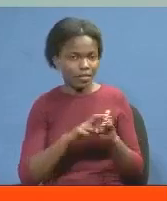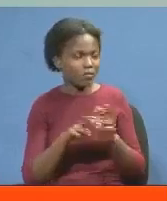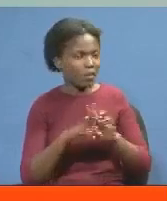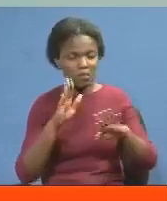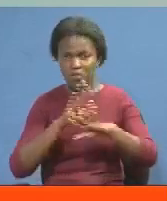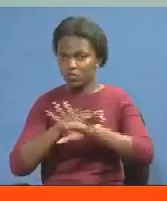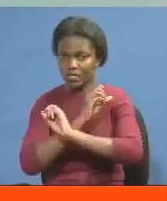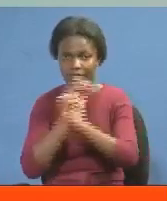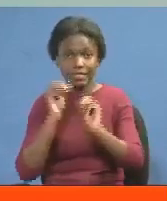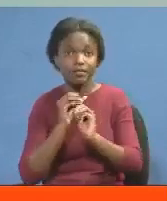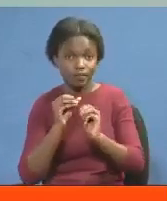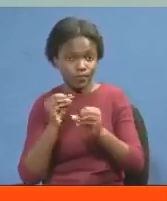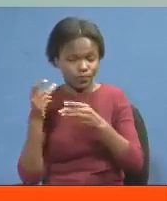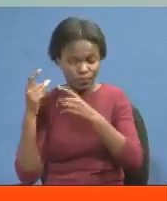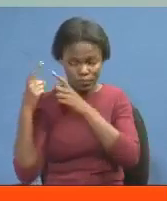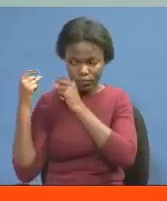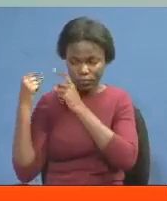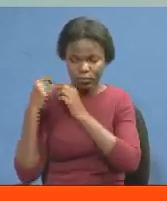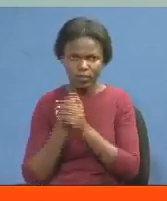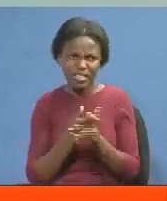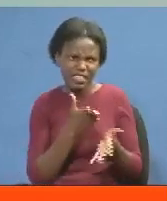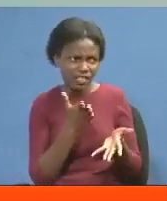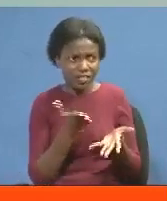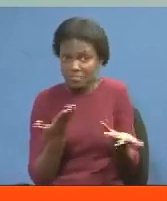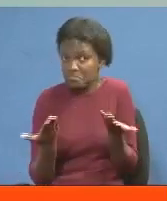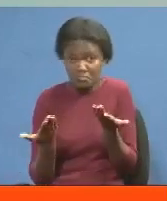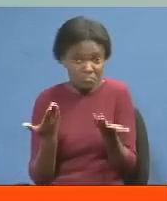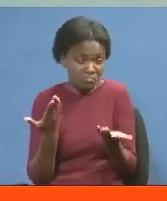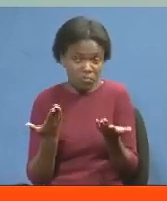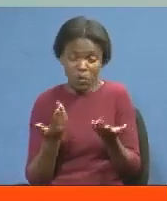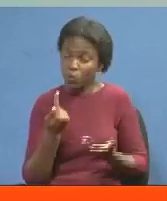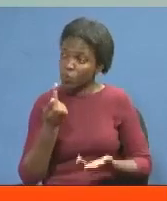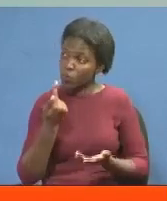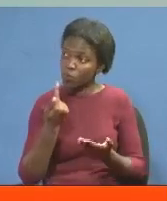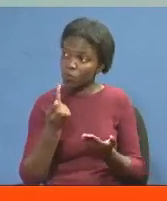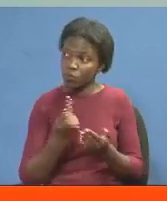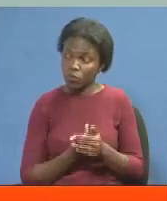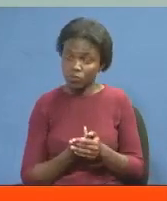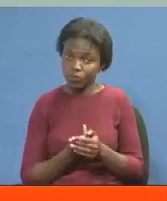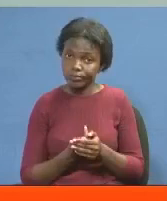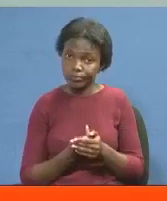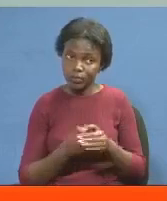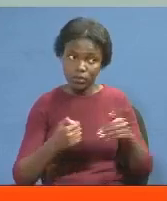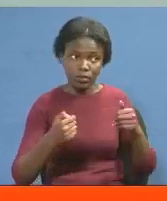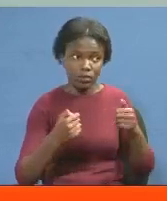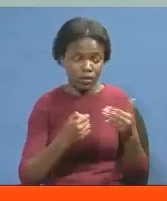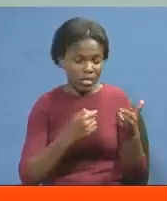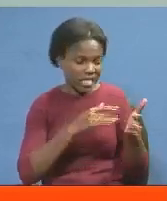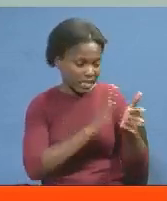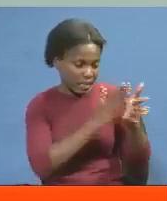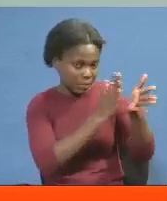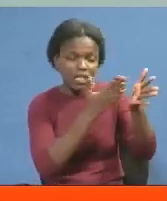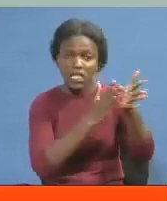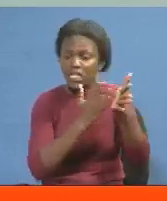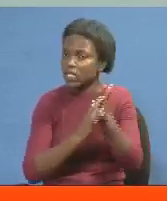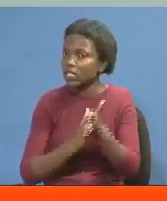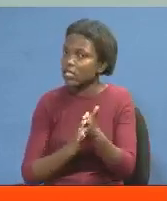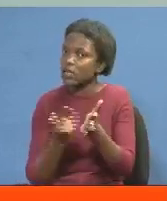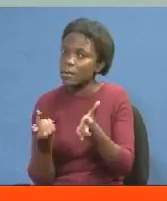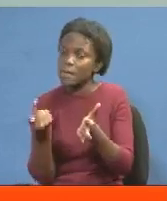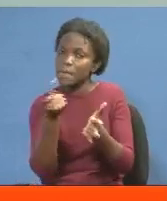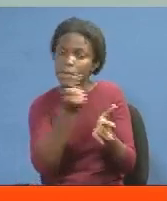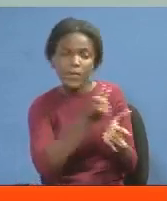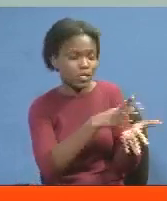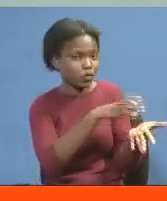good at all in the recent past. Could this be one of the catalysts that actually bring to such as